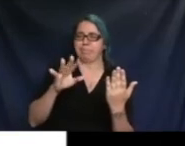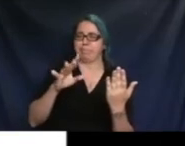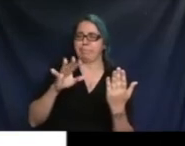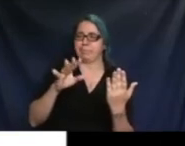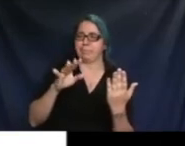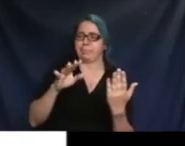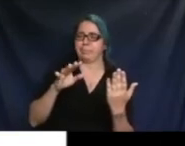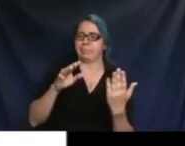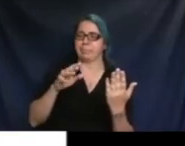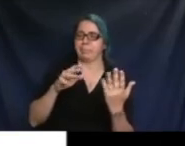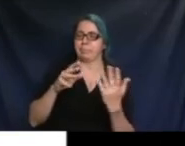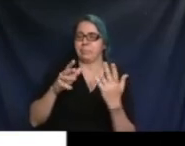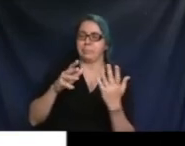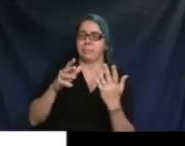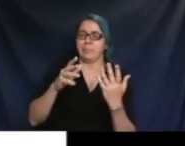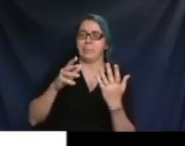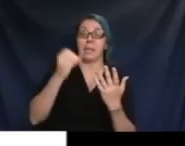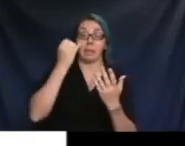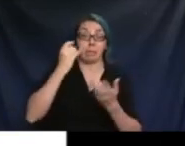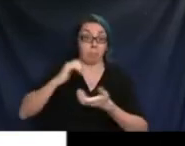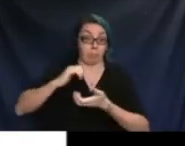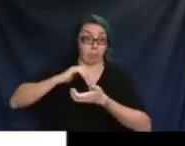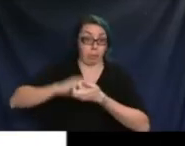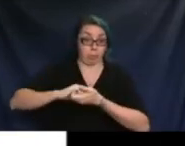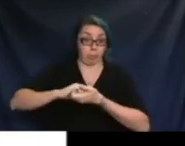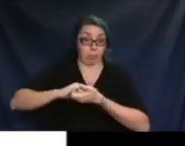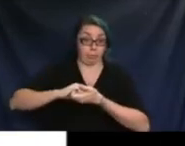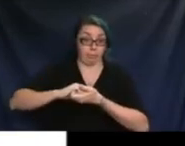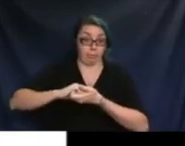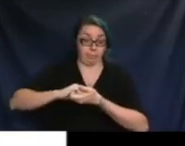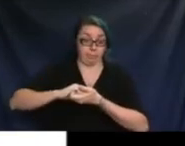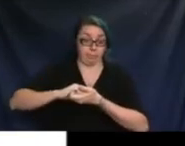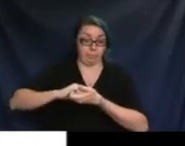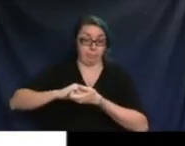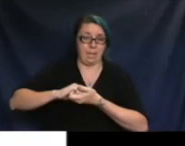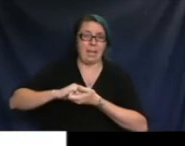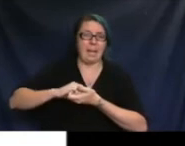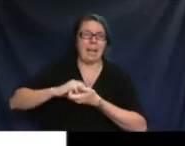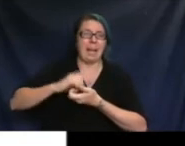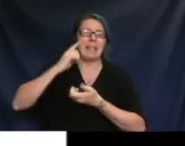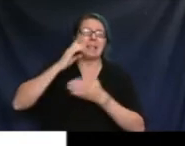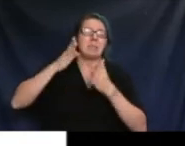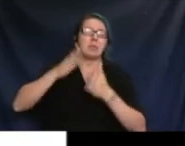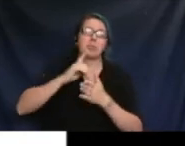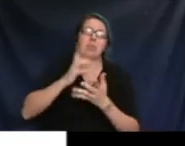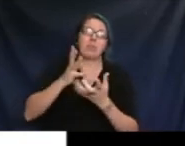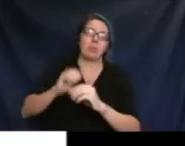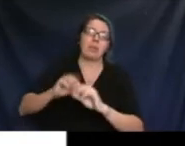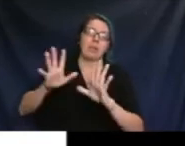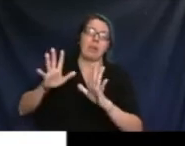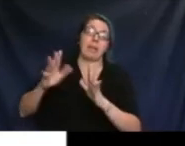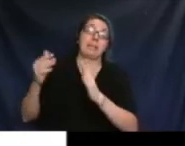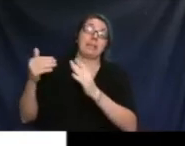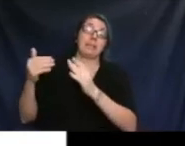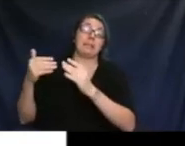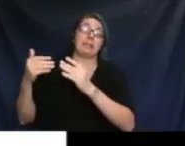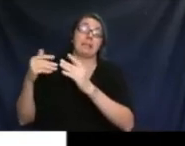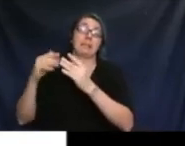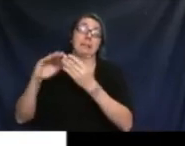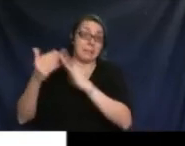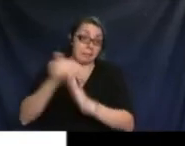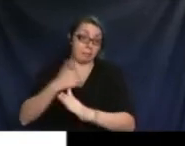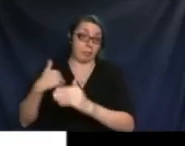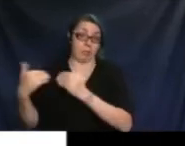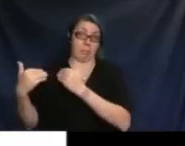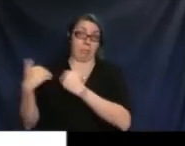in partnerships, what is the responsibility of the city and what is the responsibility of the venue, of the host?